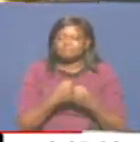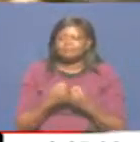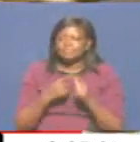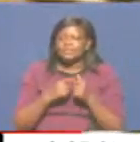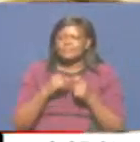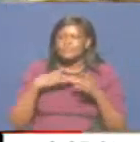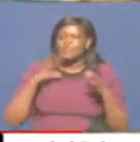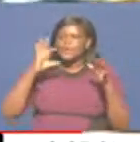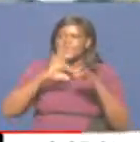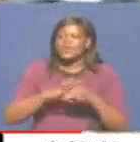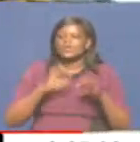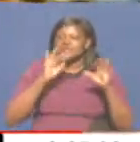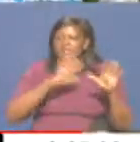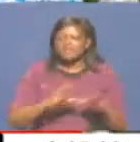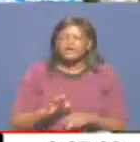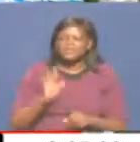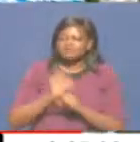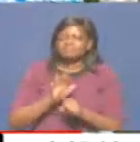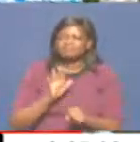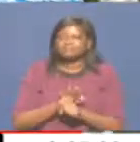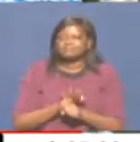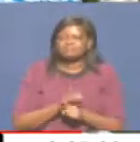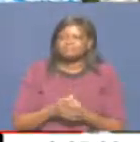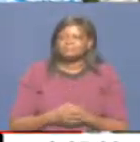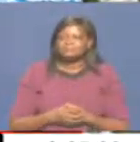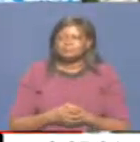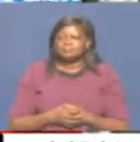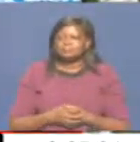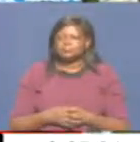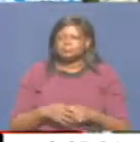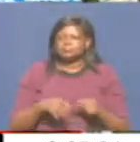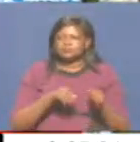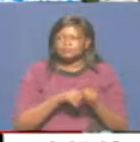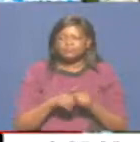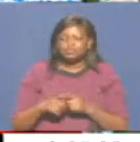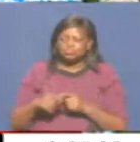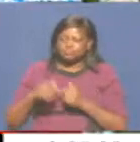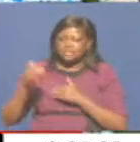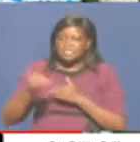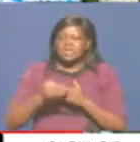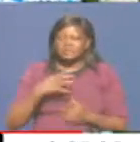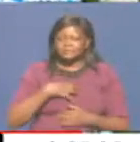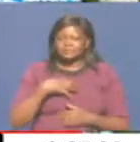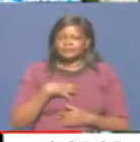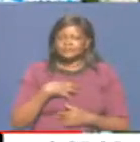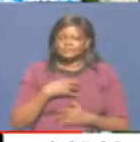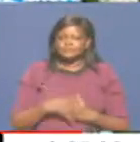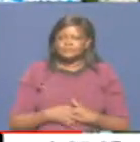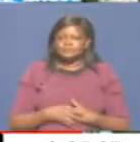belong suffered the brunt of it. As I was about to retire,